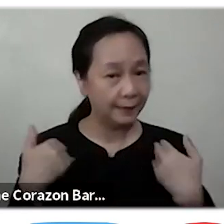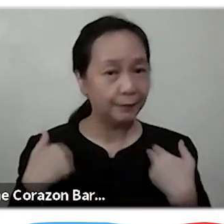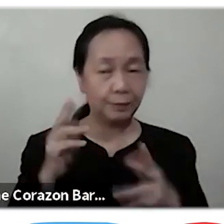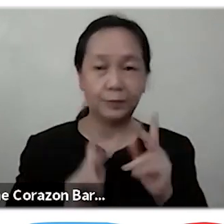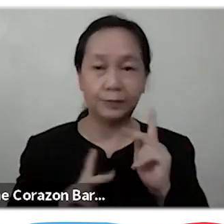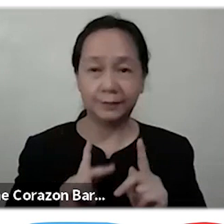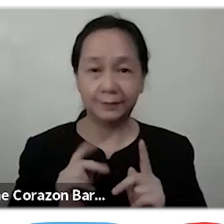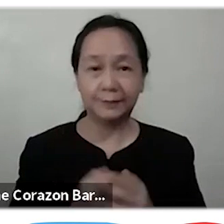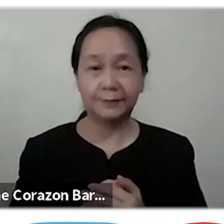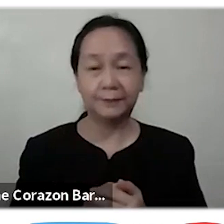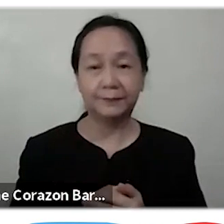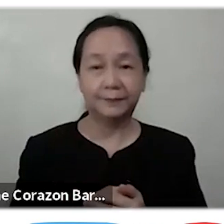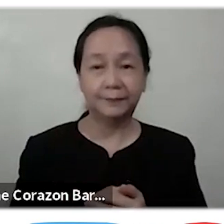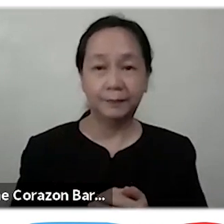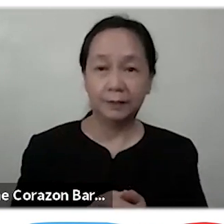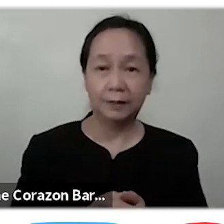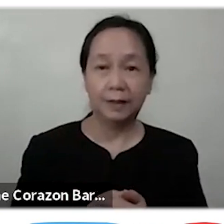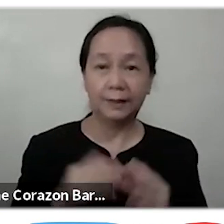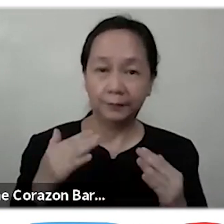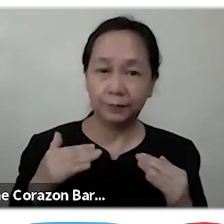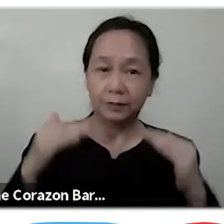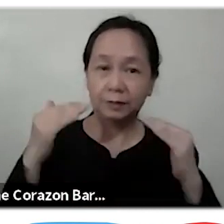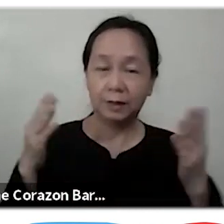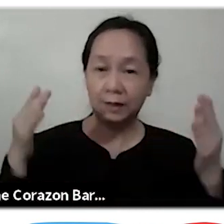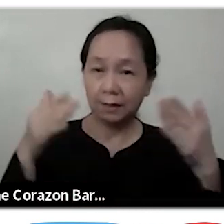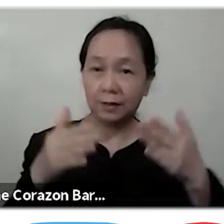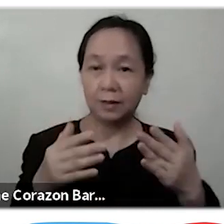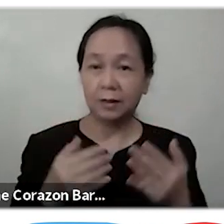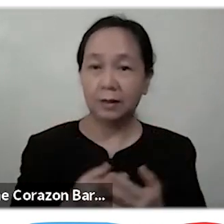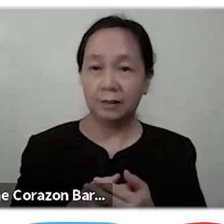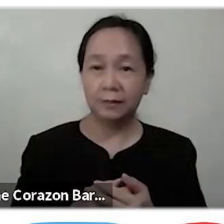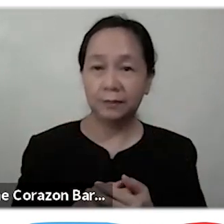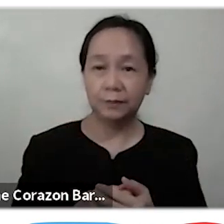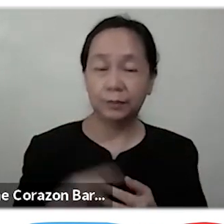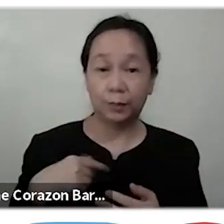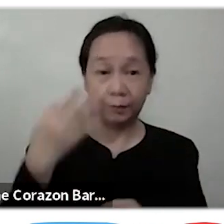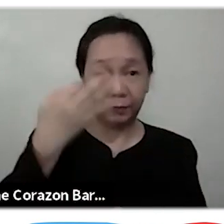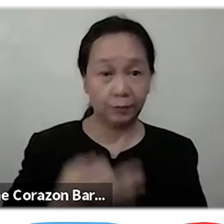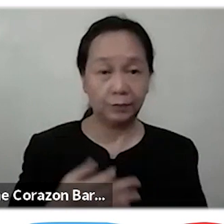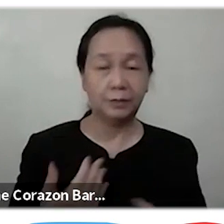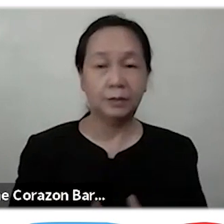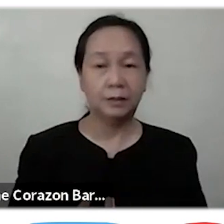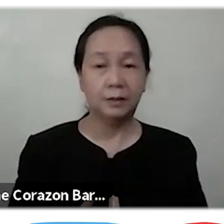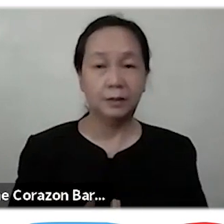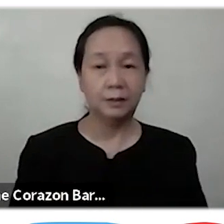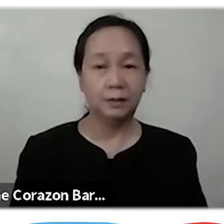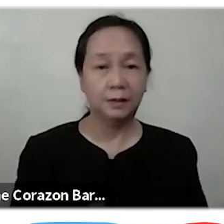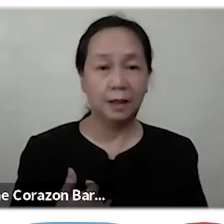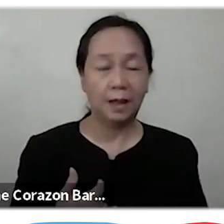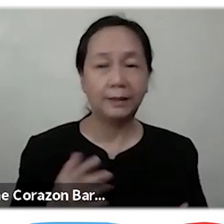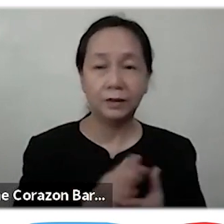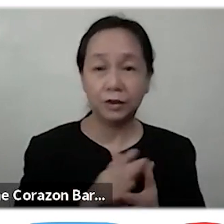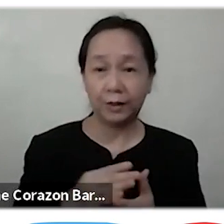the at the highlighted point. They were at the forefront. So I shared